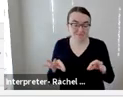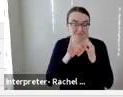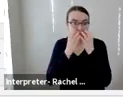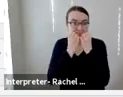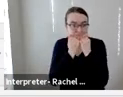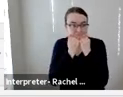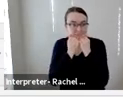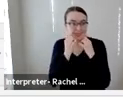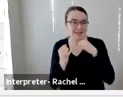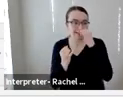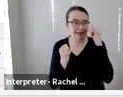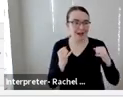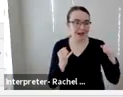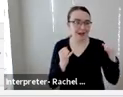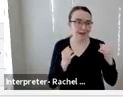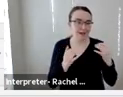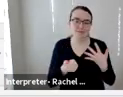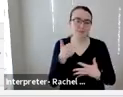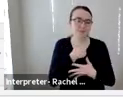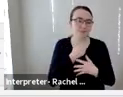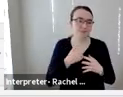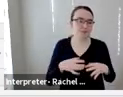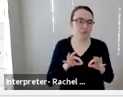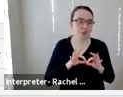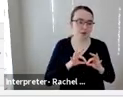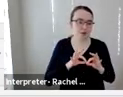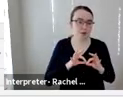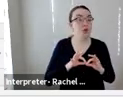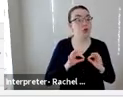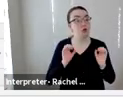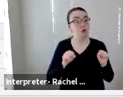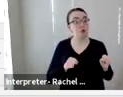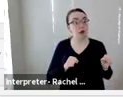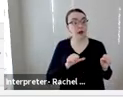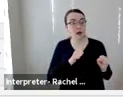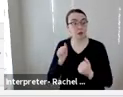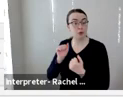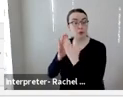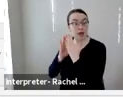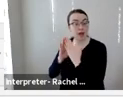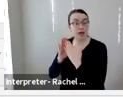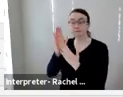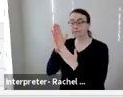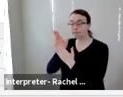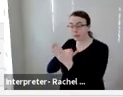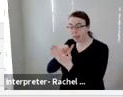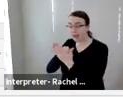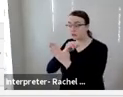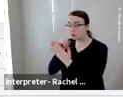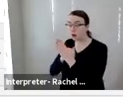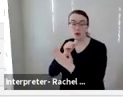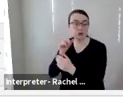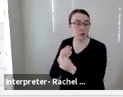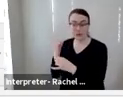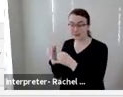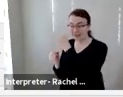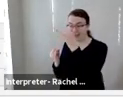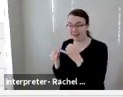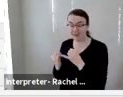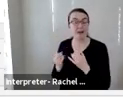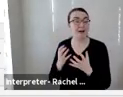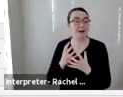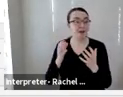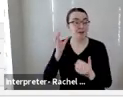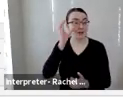much. There are many other ways to draw and paint where you don't use lines. A lot of the concept artists do